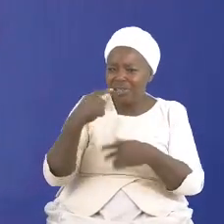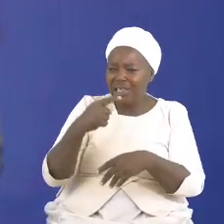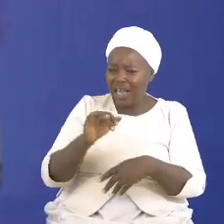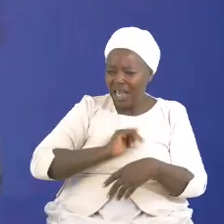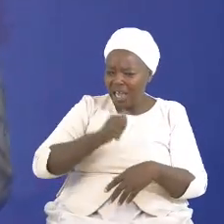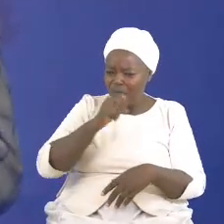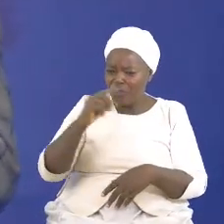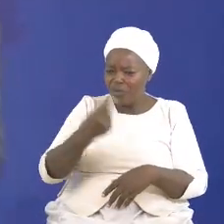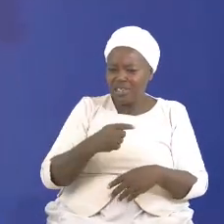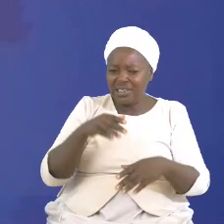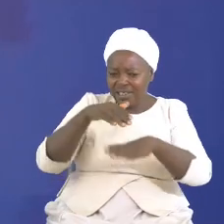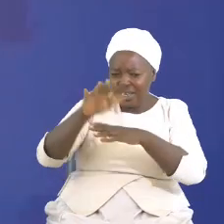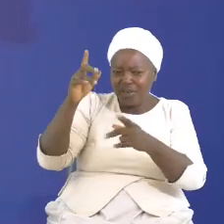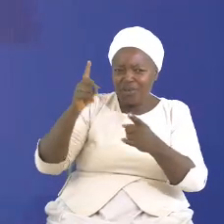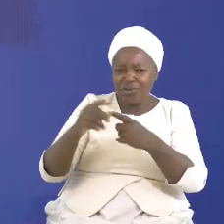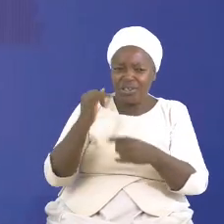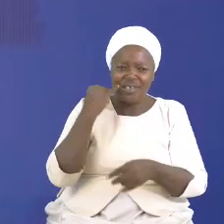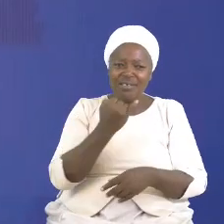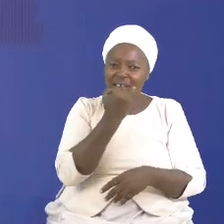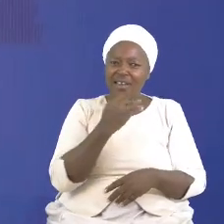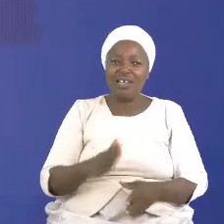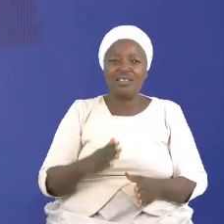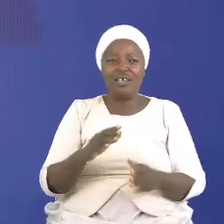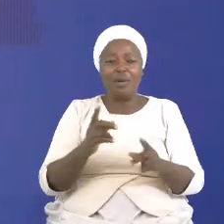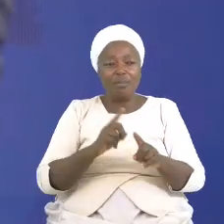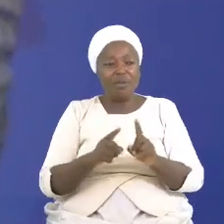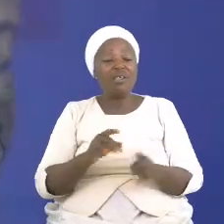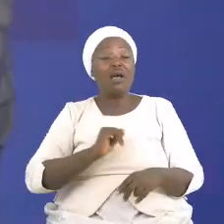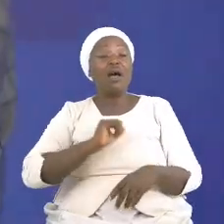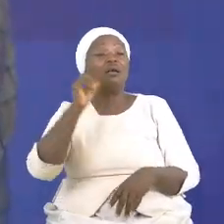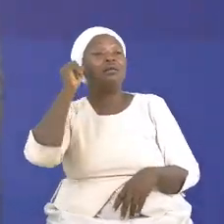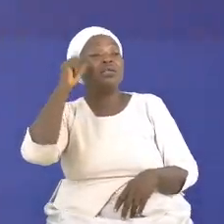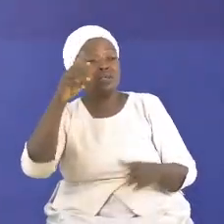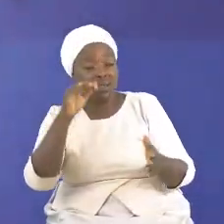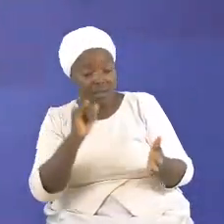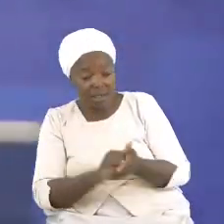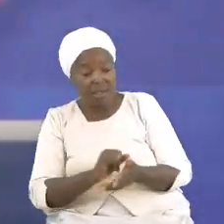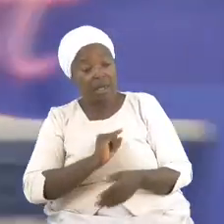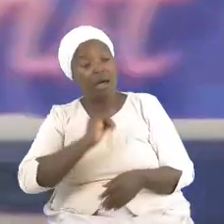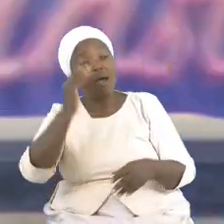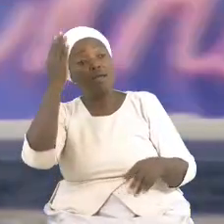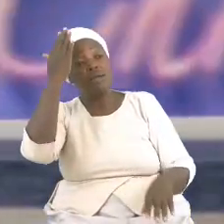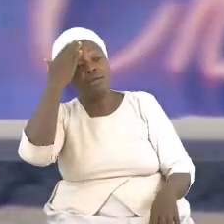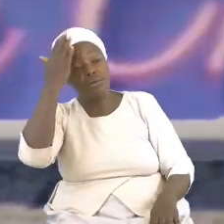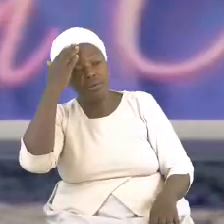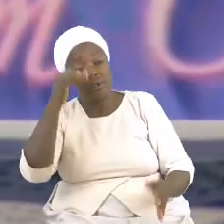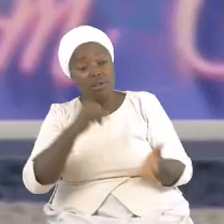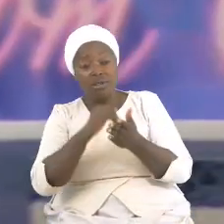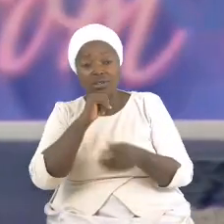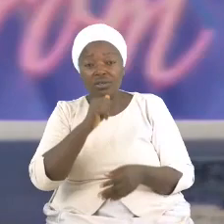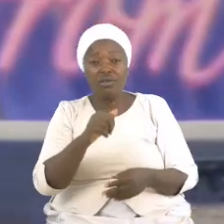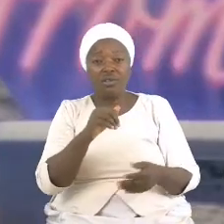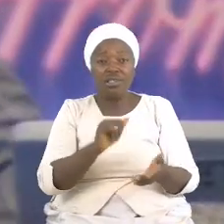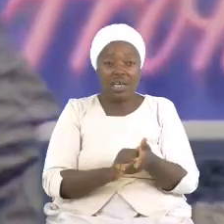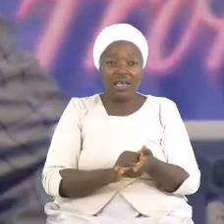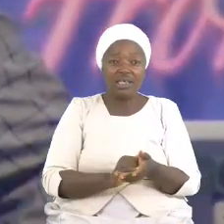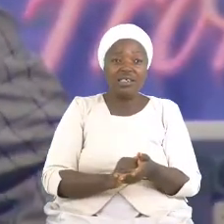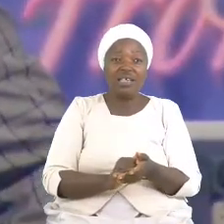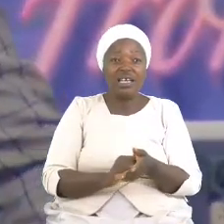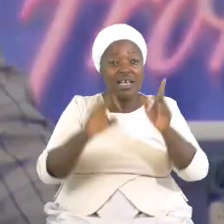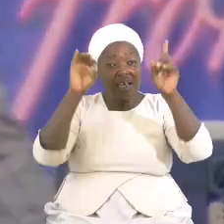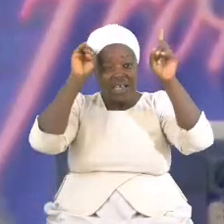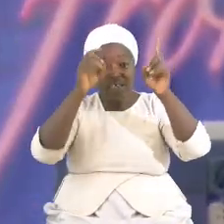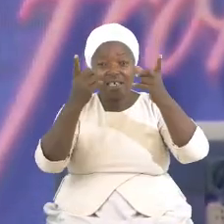Israelites. She said, I understand that. I know. It's not that he came for only them.